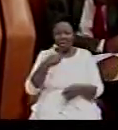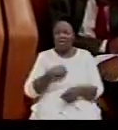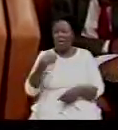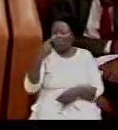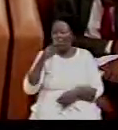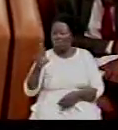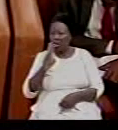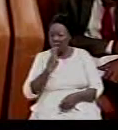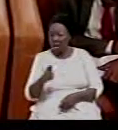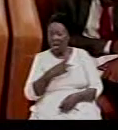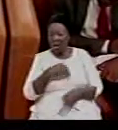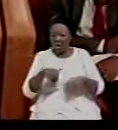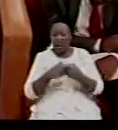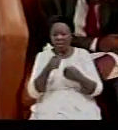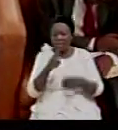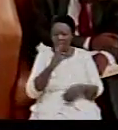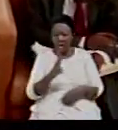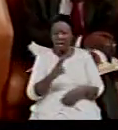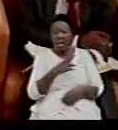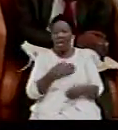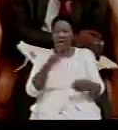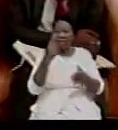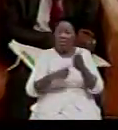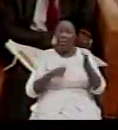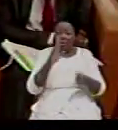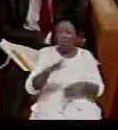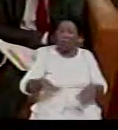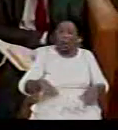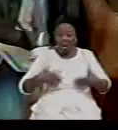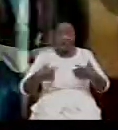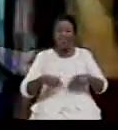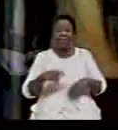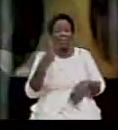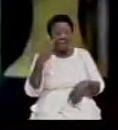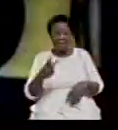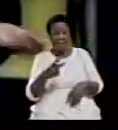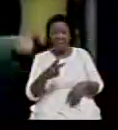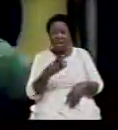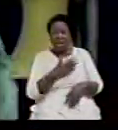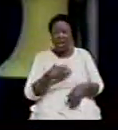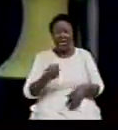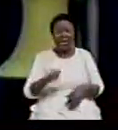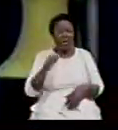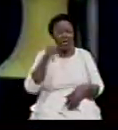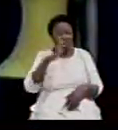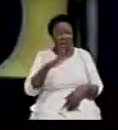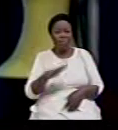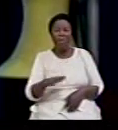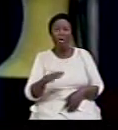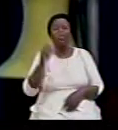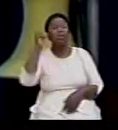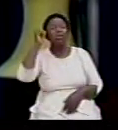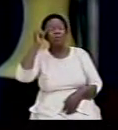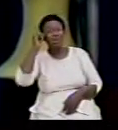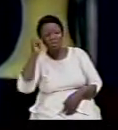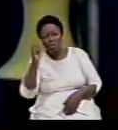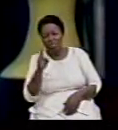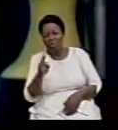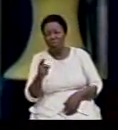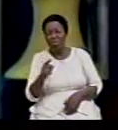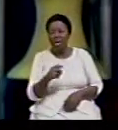are, how you are, and what your life looks like. And the woman understood. Look at